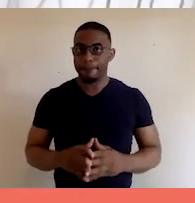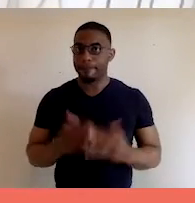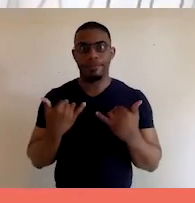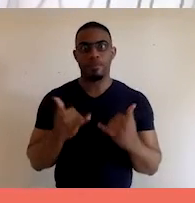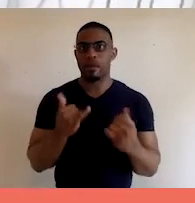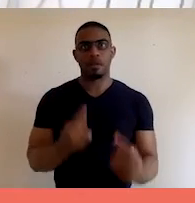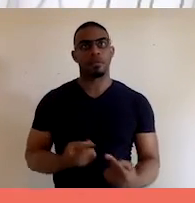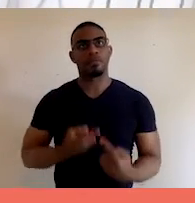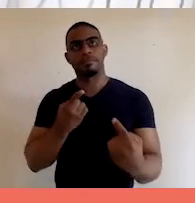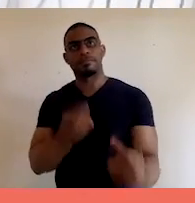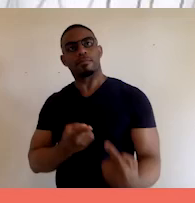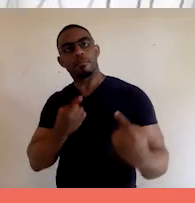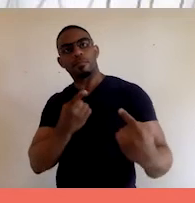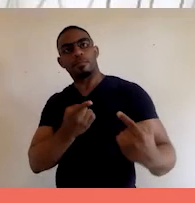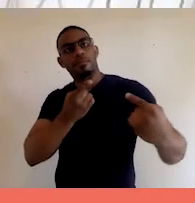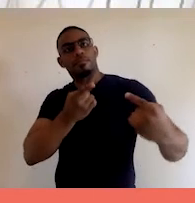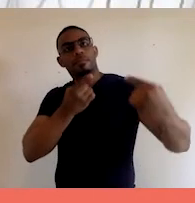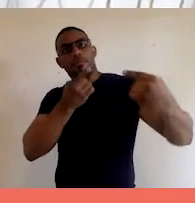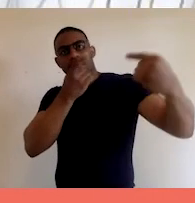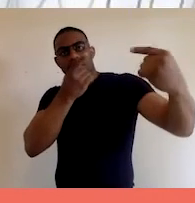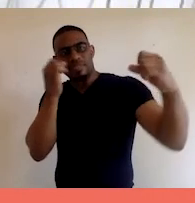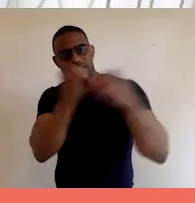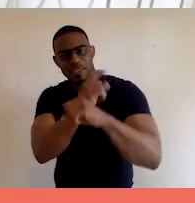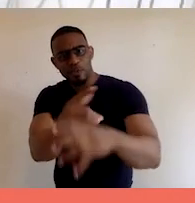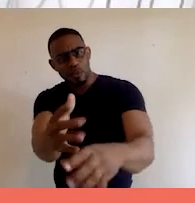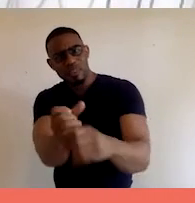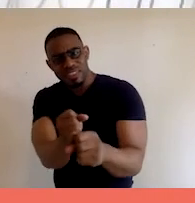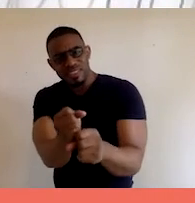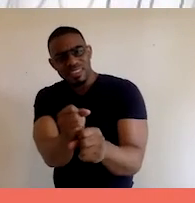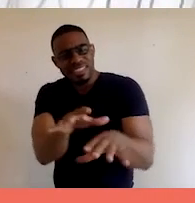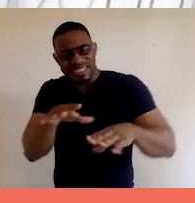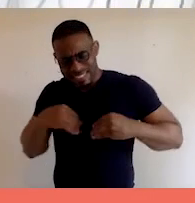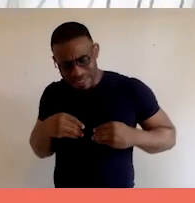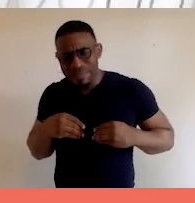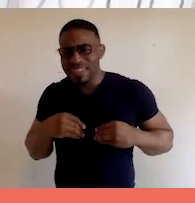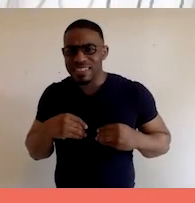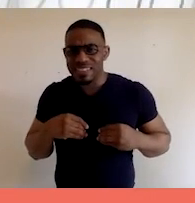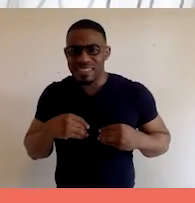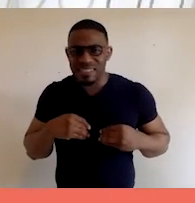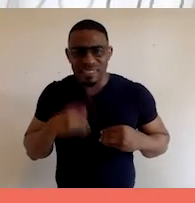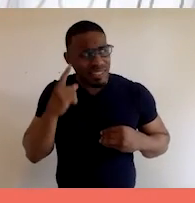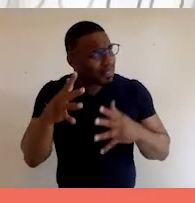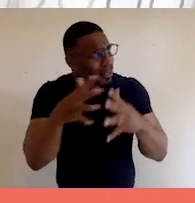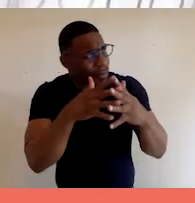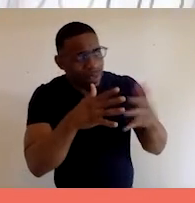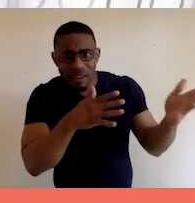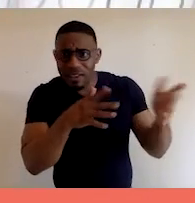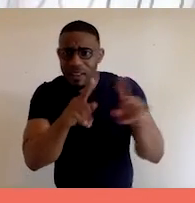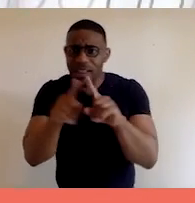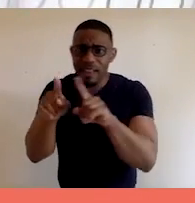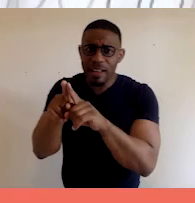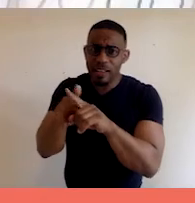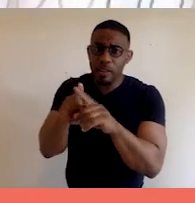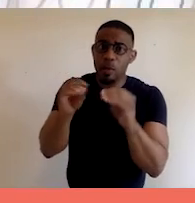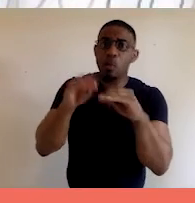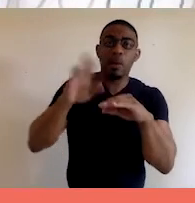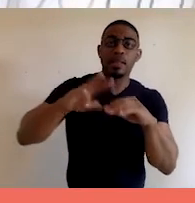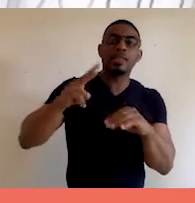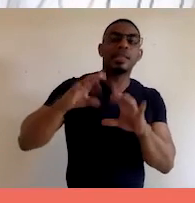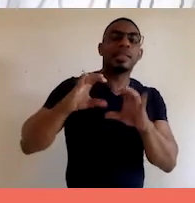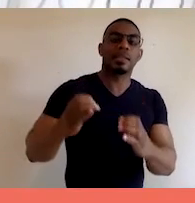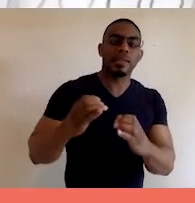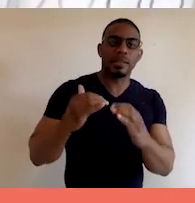still fighting to receive acceptance of America as more than